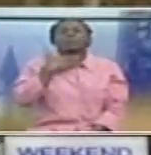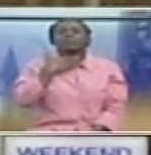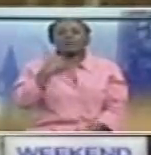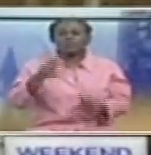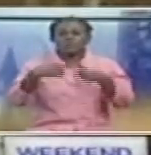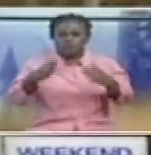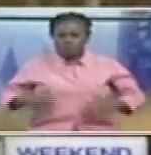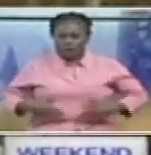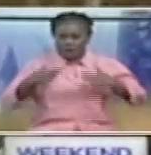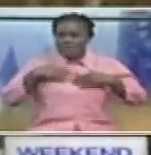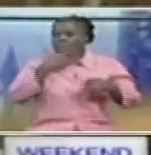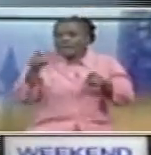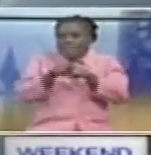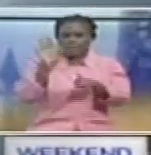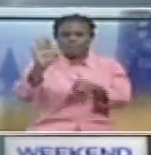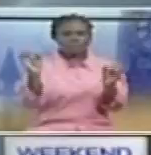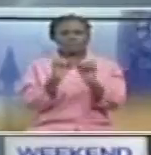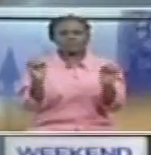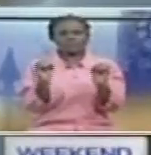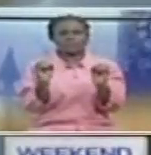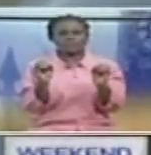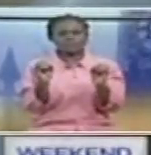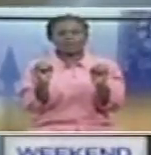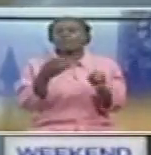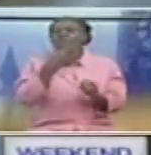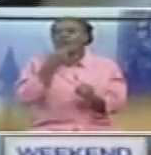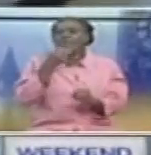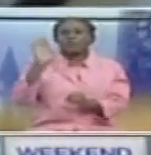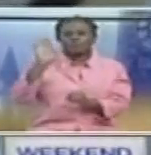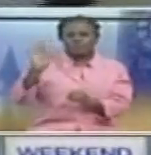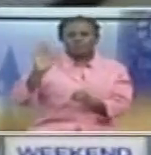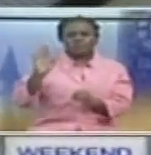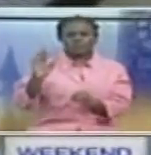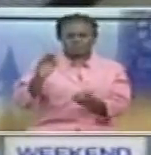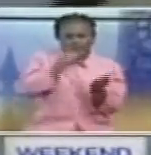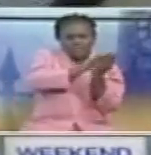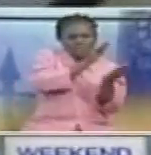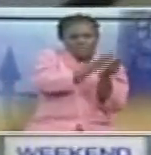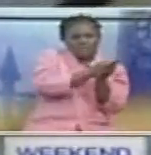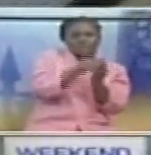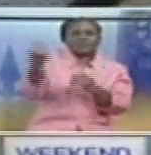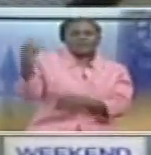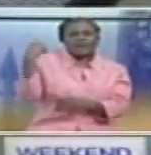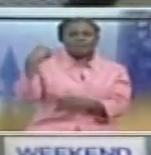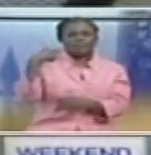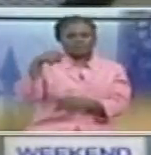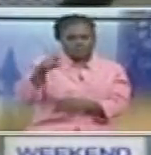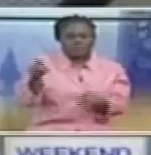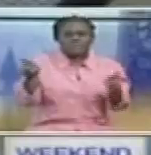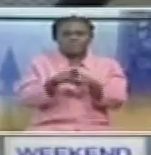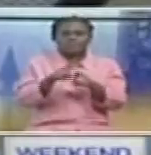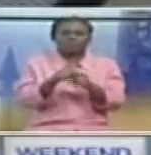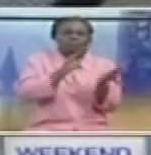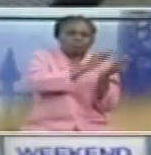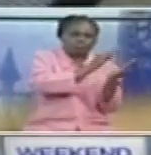give you the body of your brother. While her father has deleted all the numbers and short messages sent to his phone, Damaris has kept